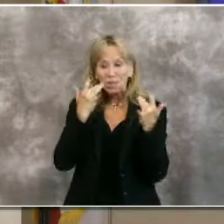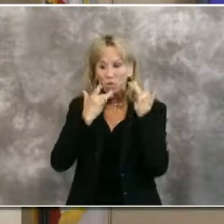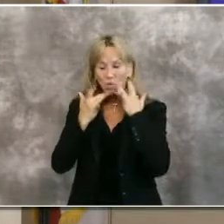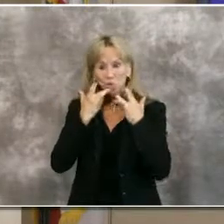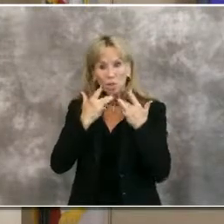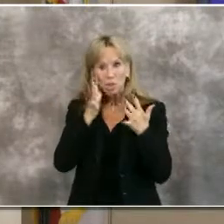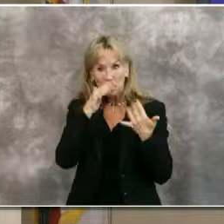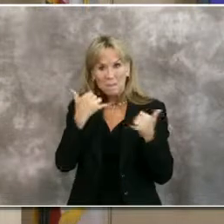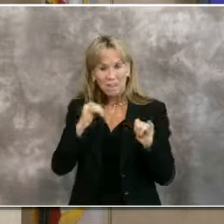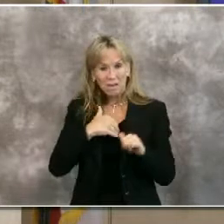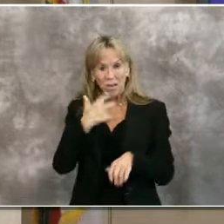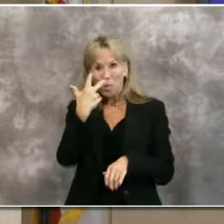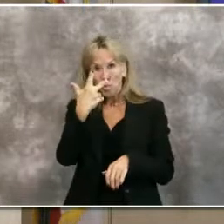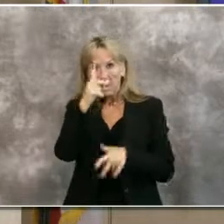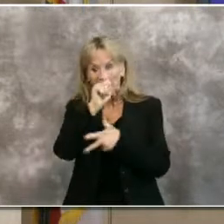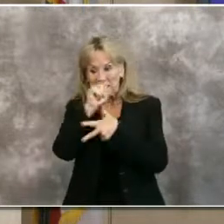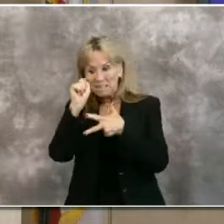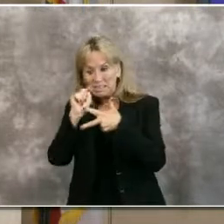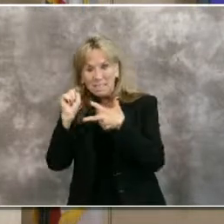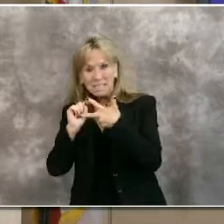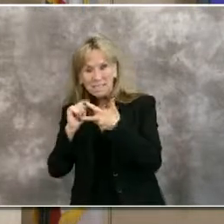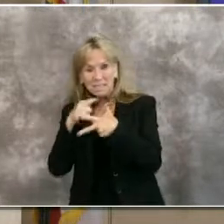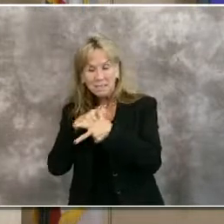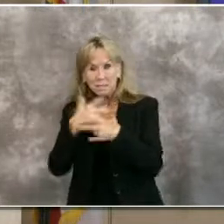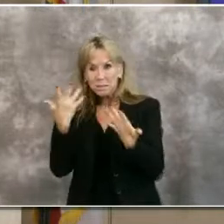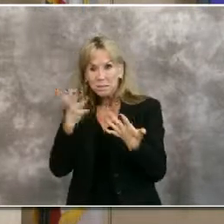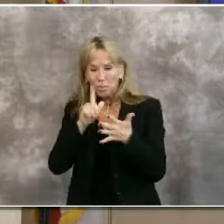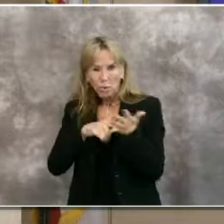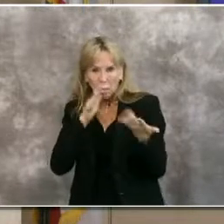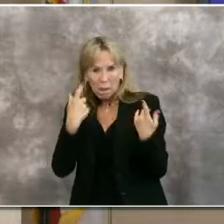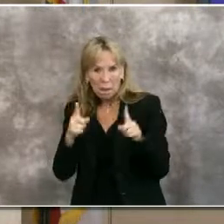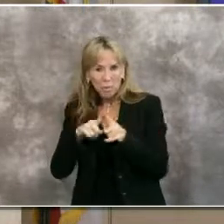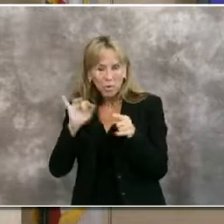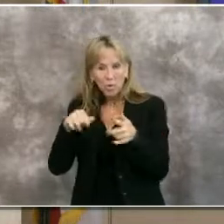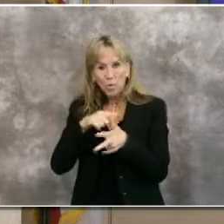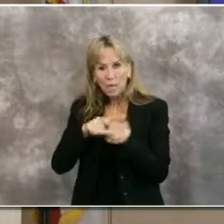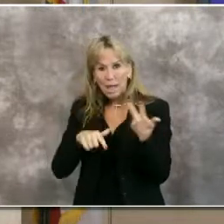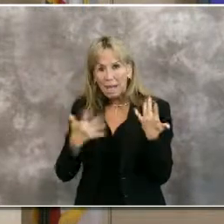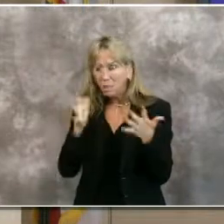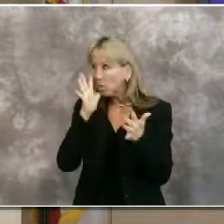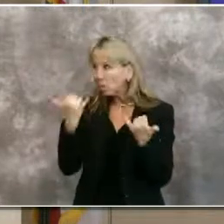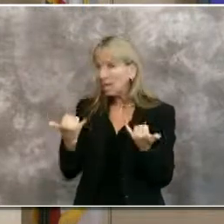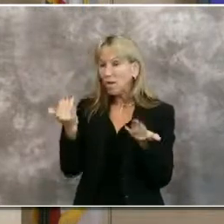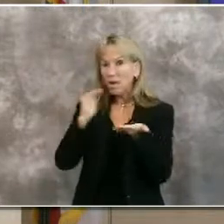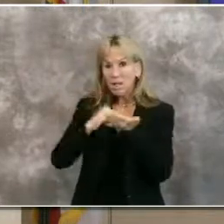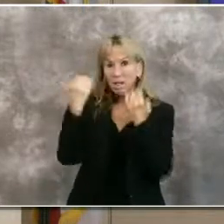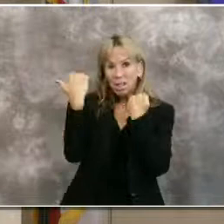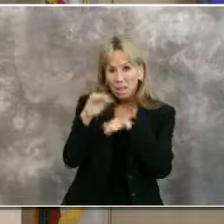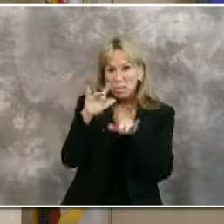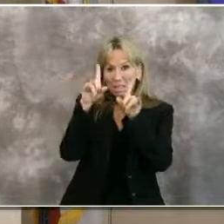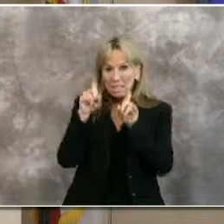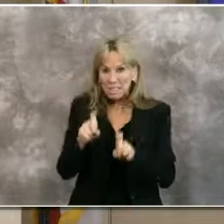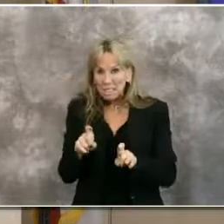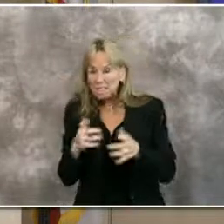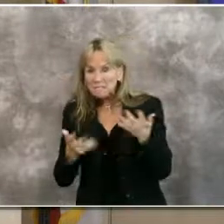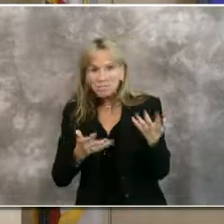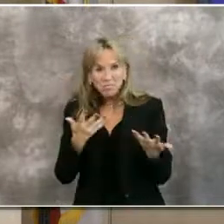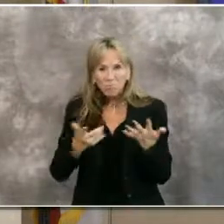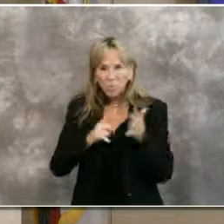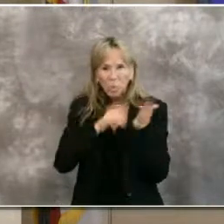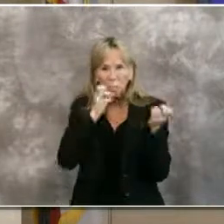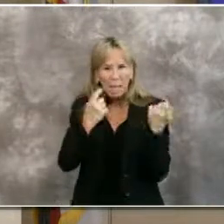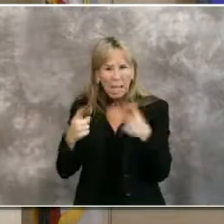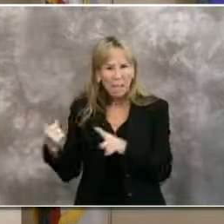I'm wondering if this is going to skew our positivity rate with limited testing that could potentially be